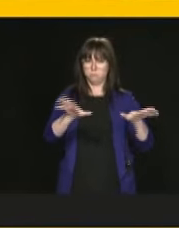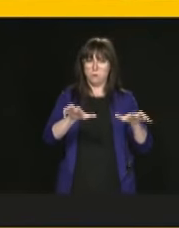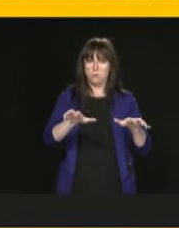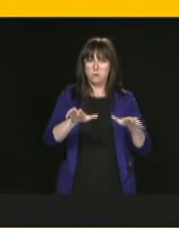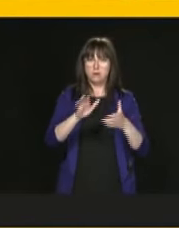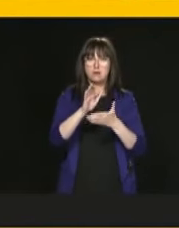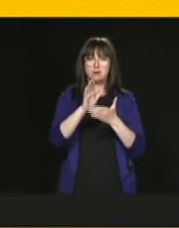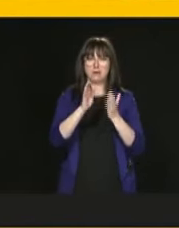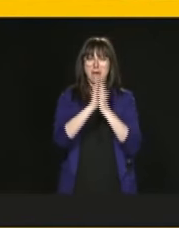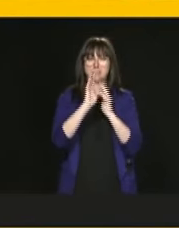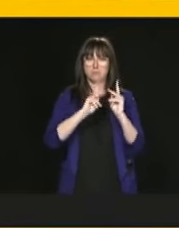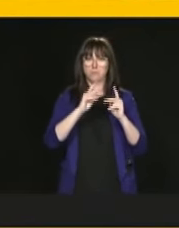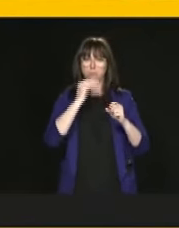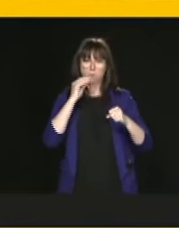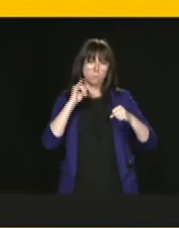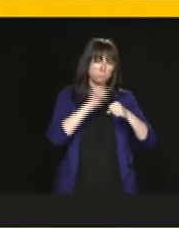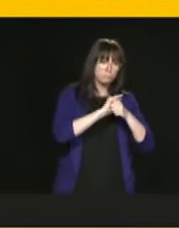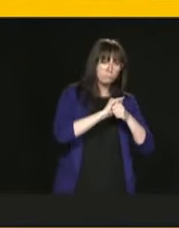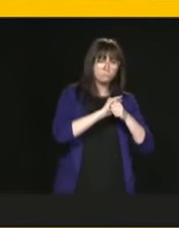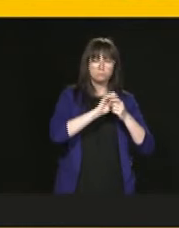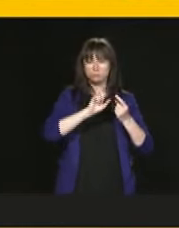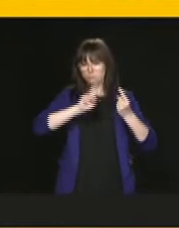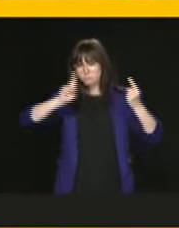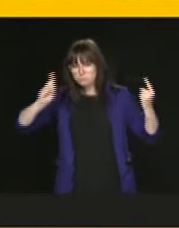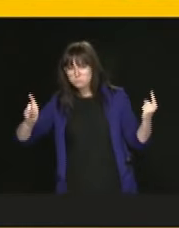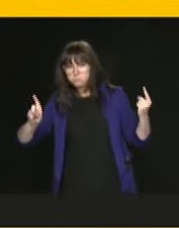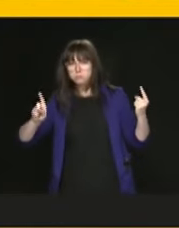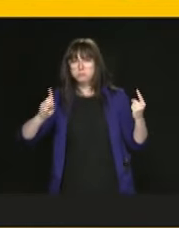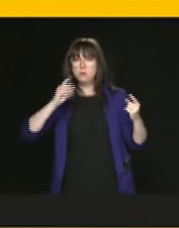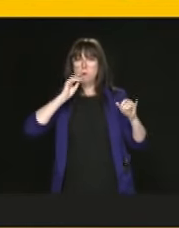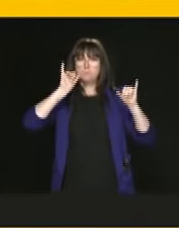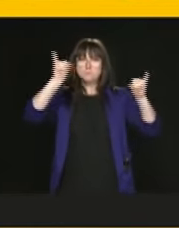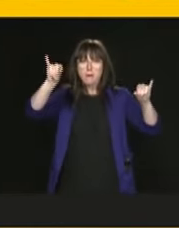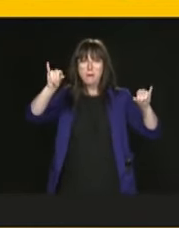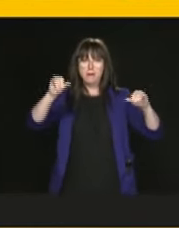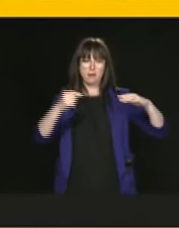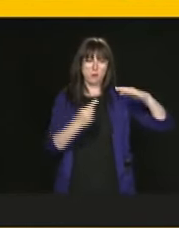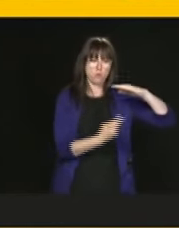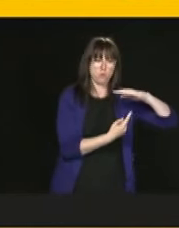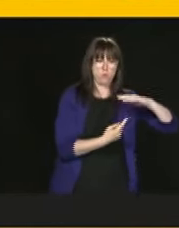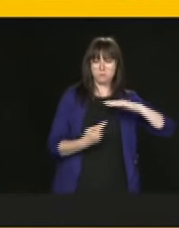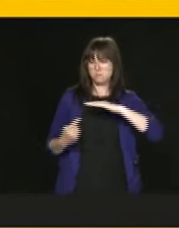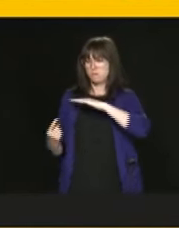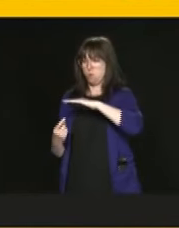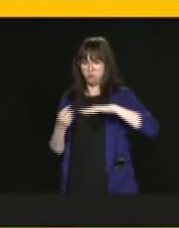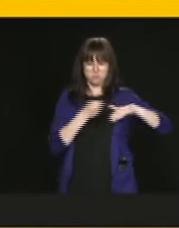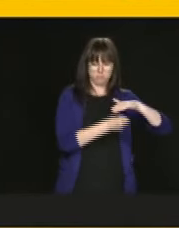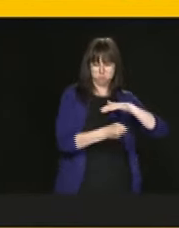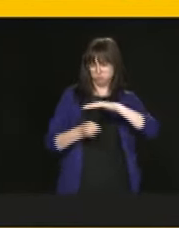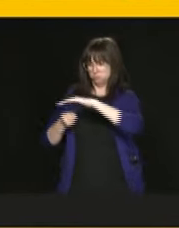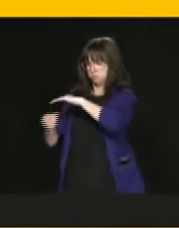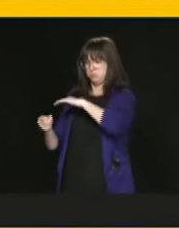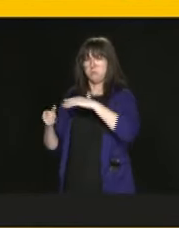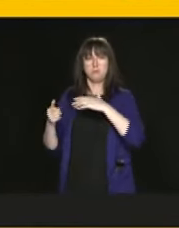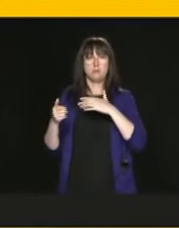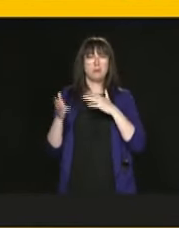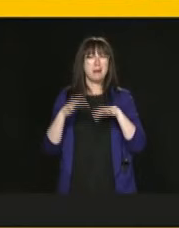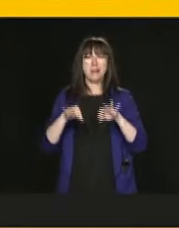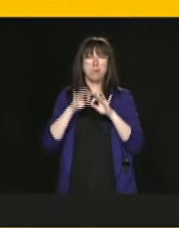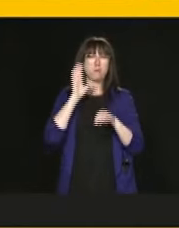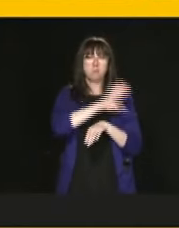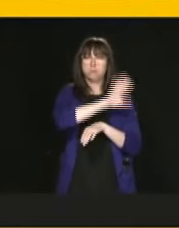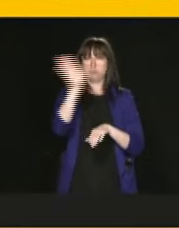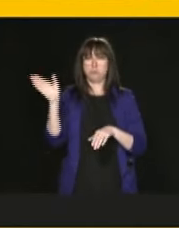down, asking people to quarantine. And that data is important across sectors, and not just with respect to